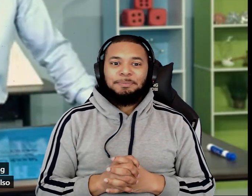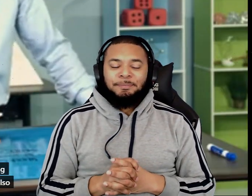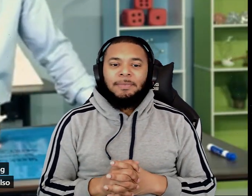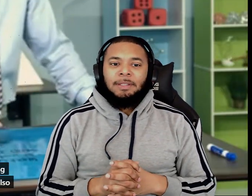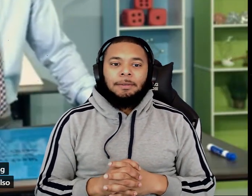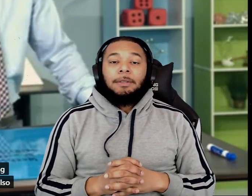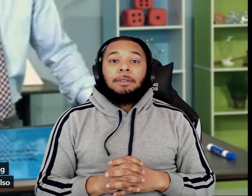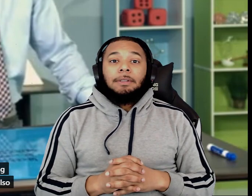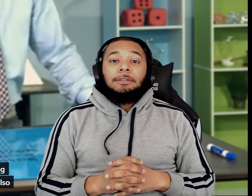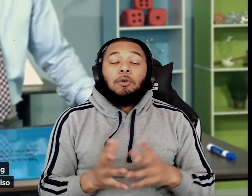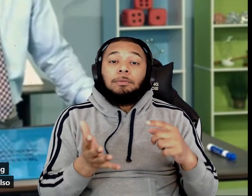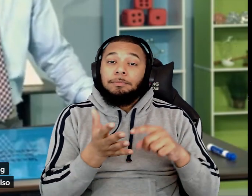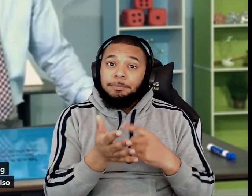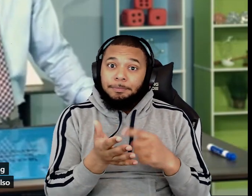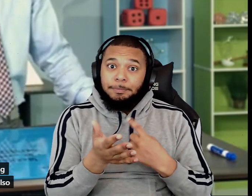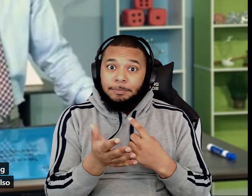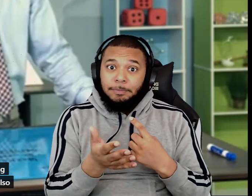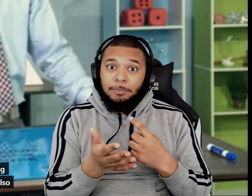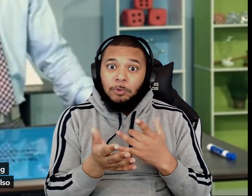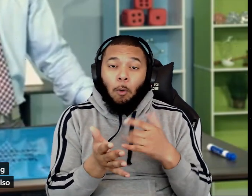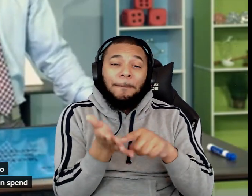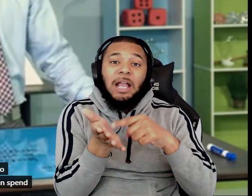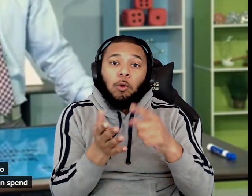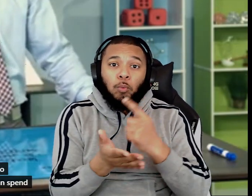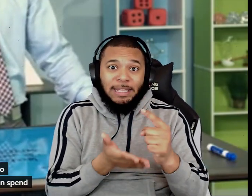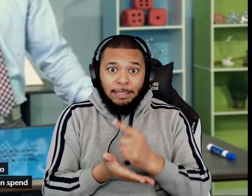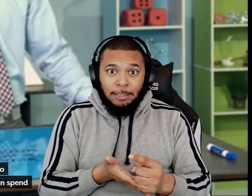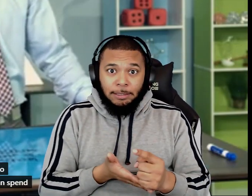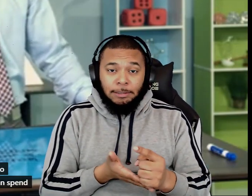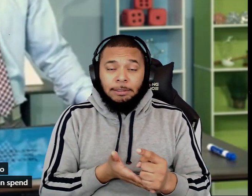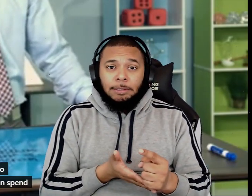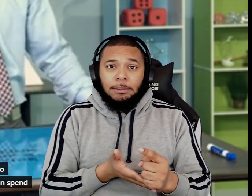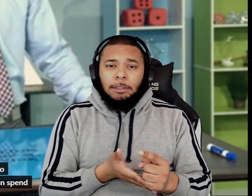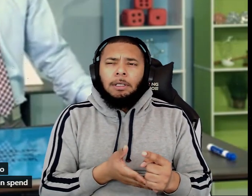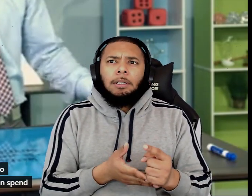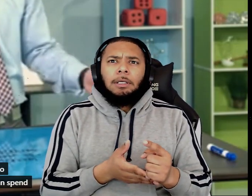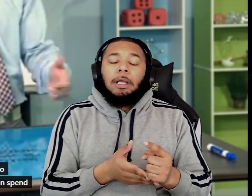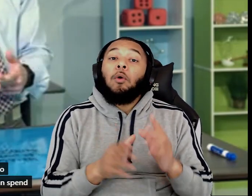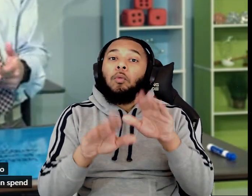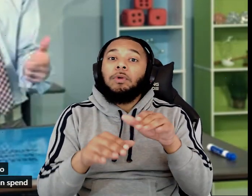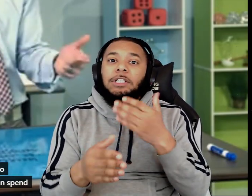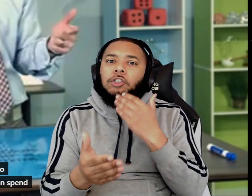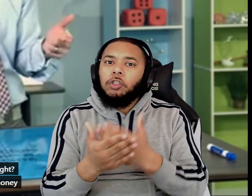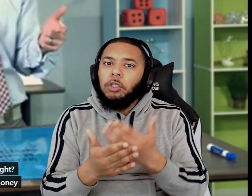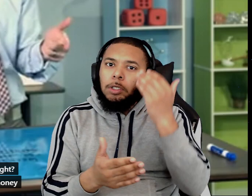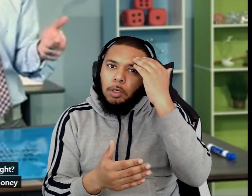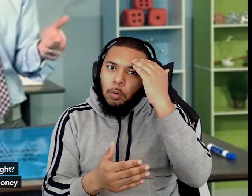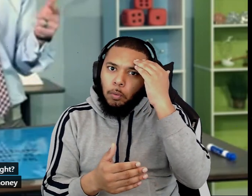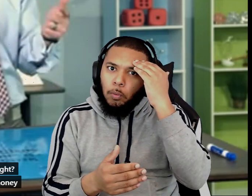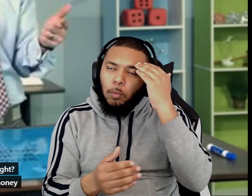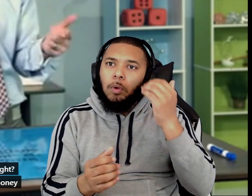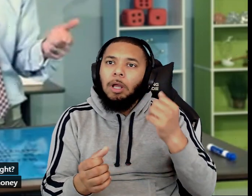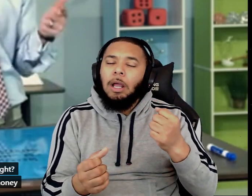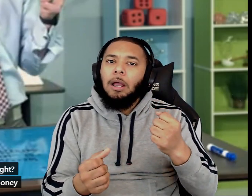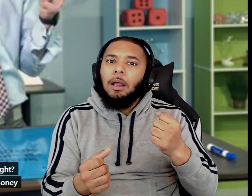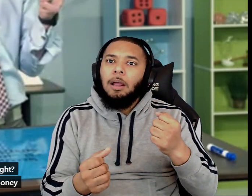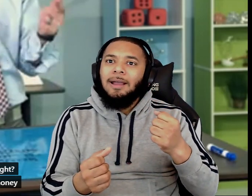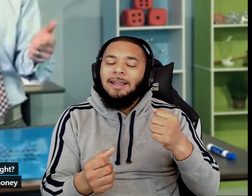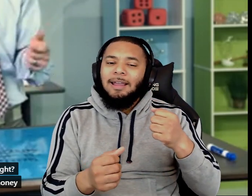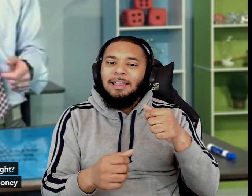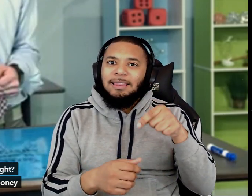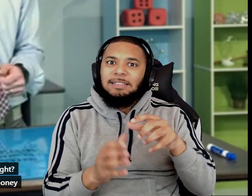we're getting paid on a weekly basis, this is also a helpful increment for us to understand how much money we can spend in a week before we